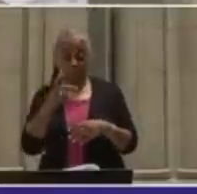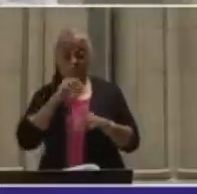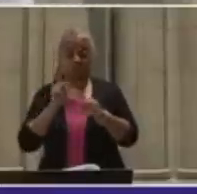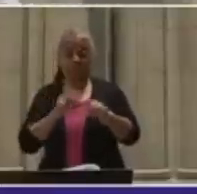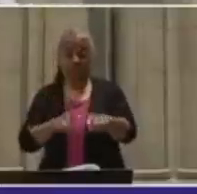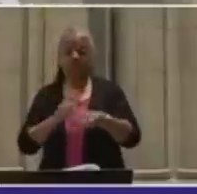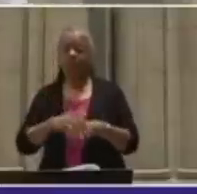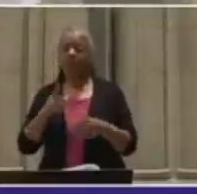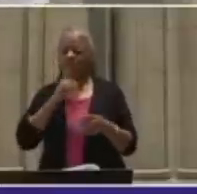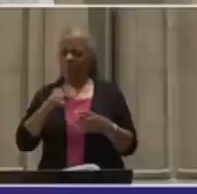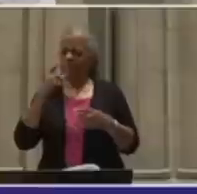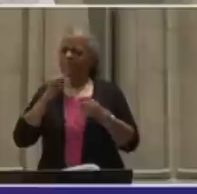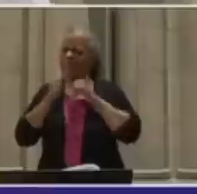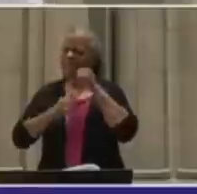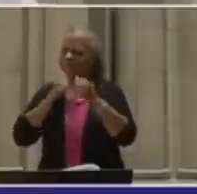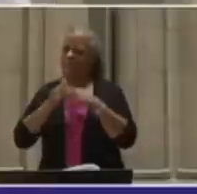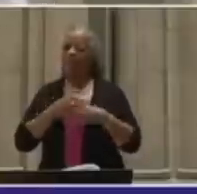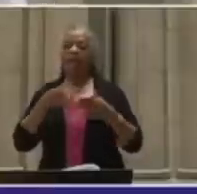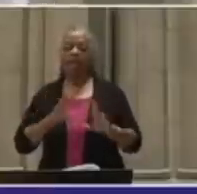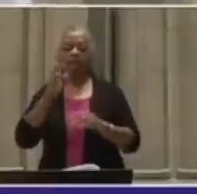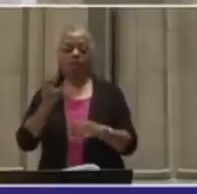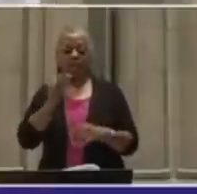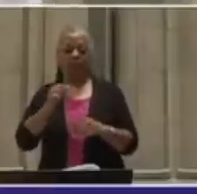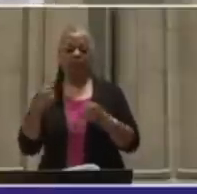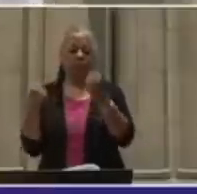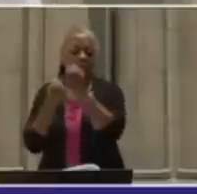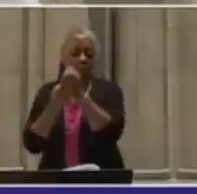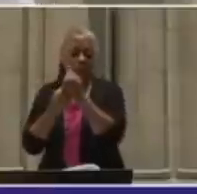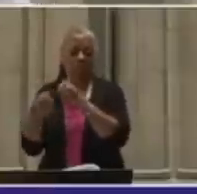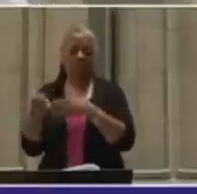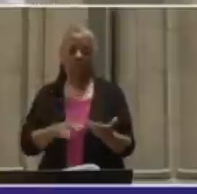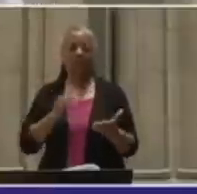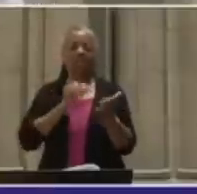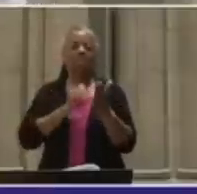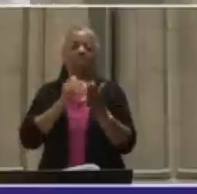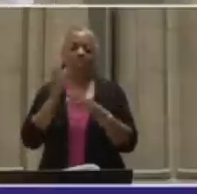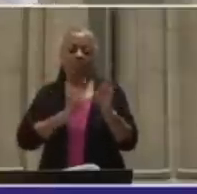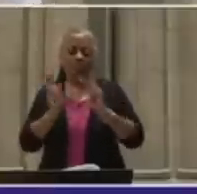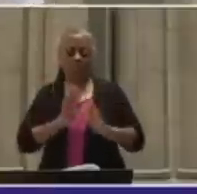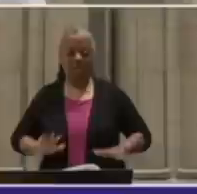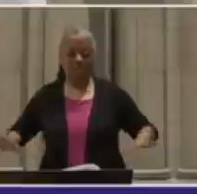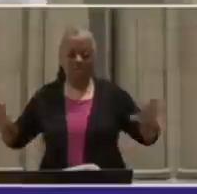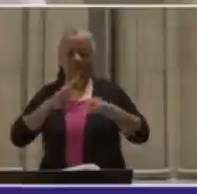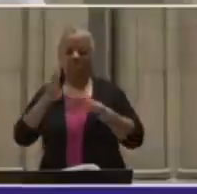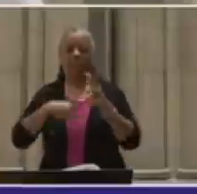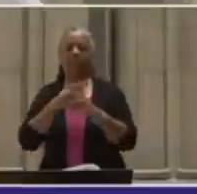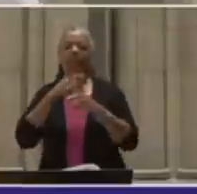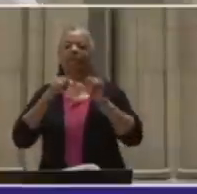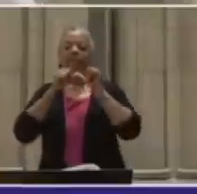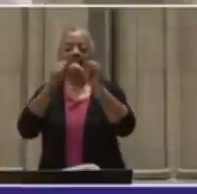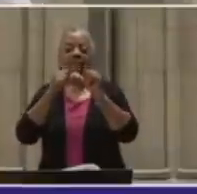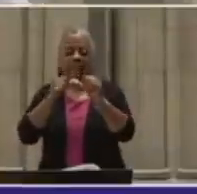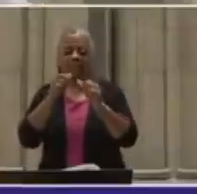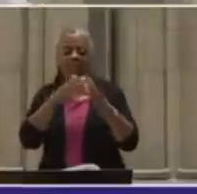plausible deniability has allowed the U.S. to back and support the death of millions around the world as to sustain